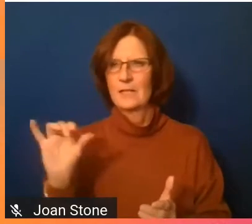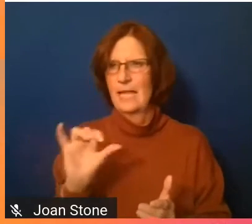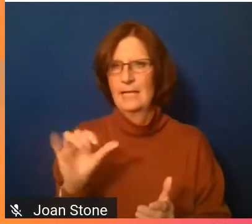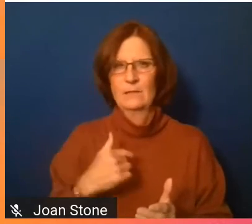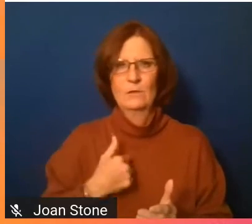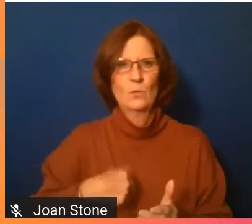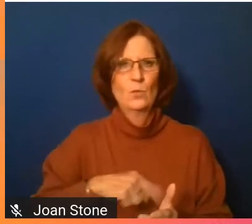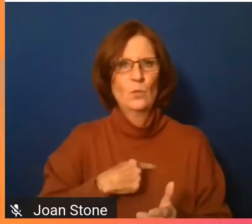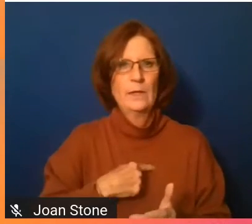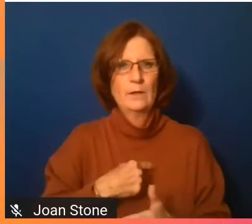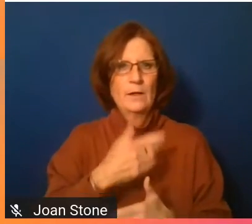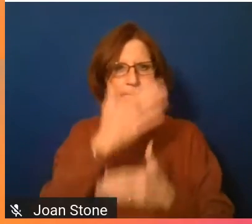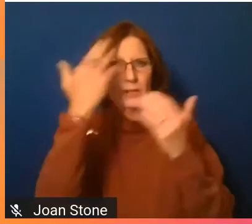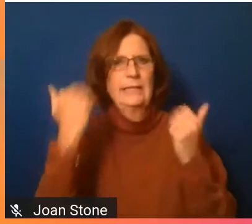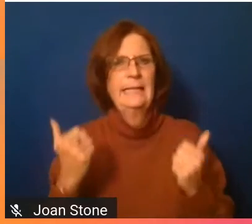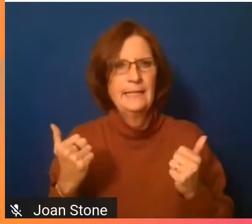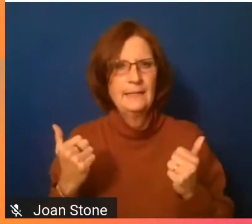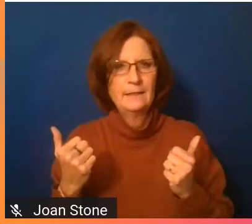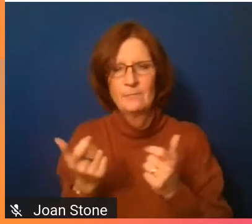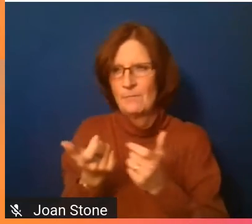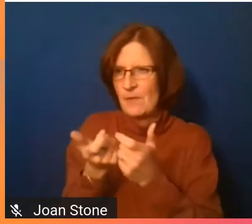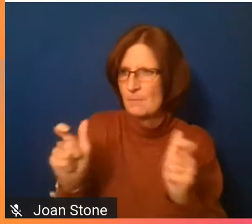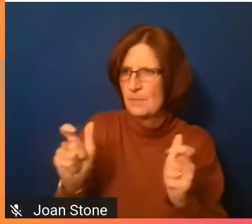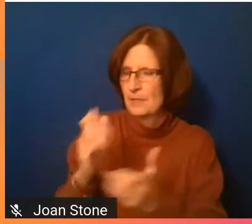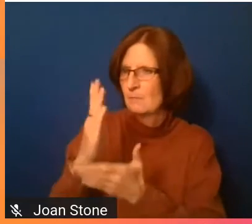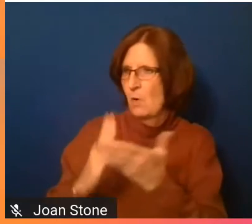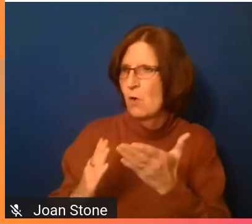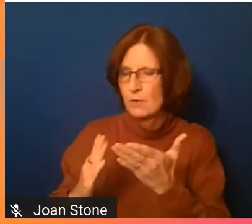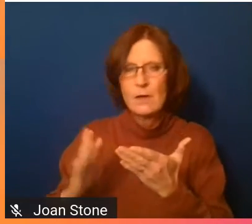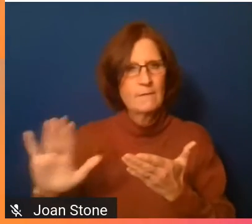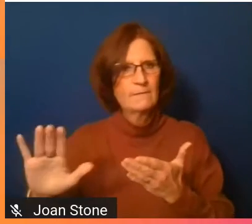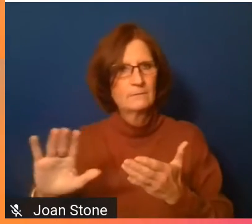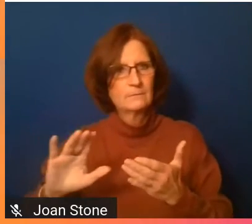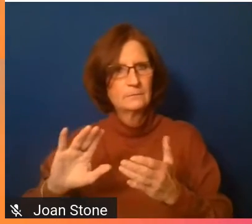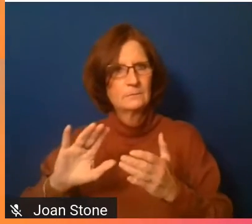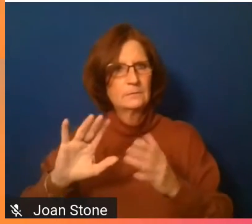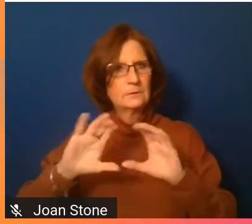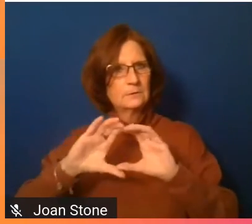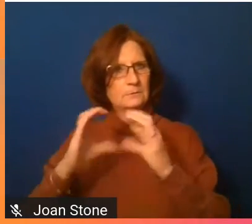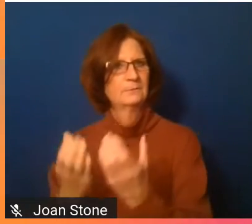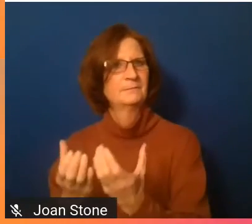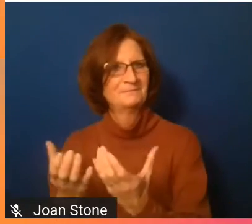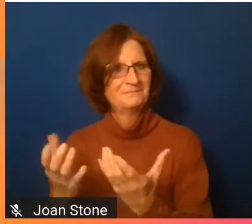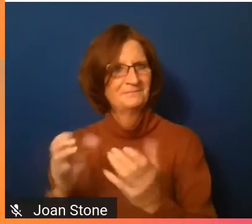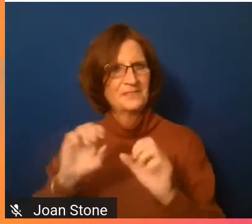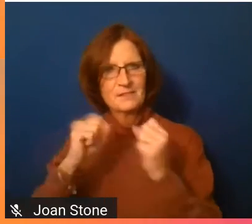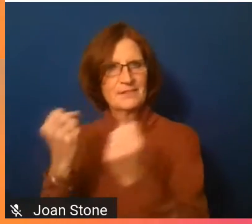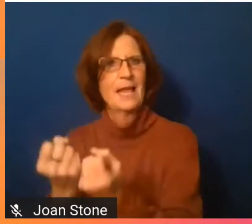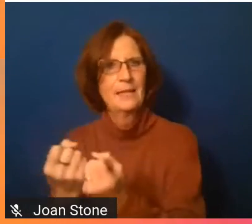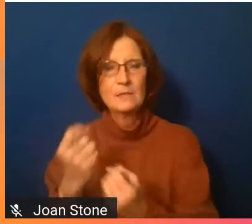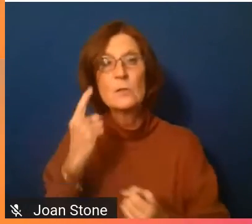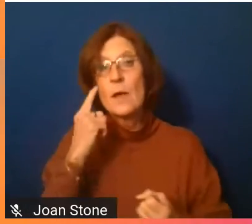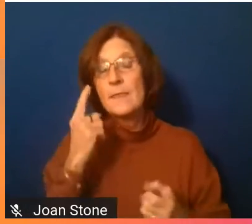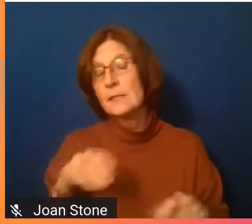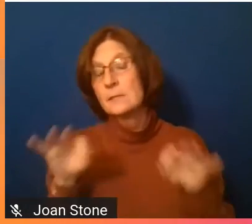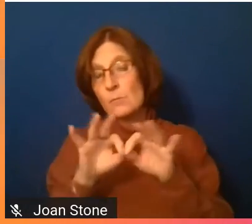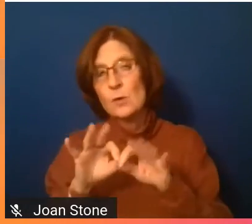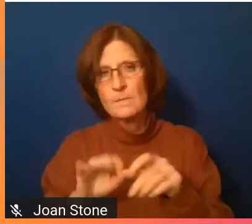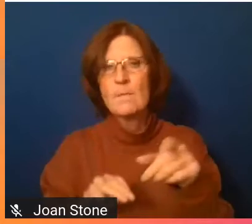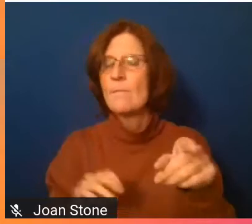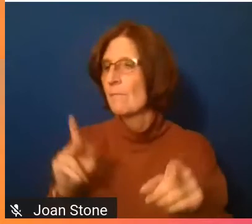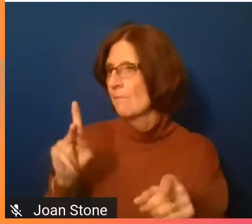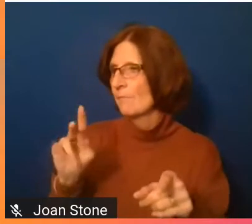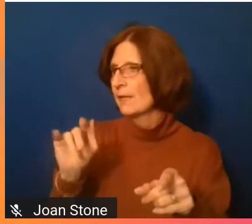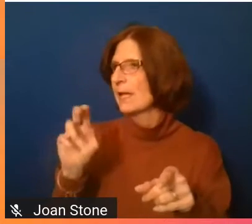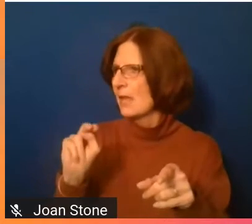forgetting a big part of the society, and that's why it's important, I think. Yeah,